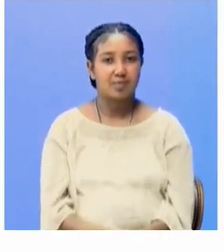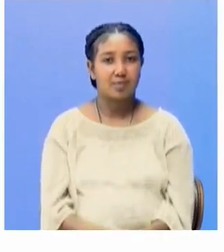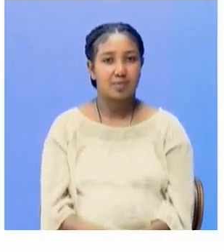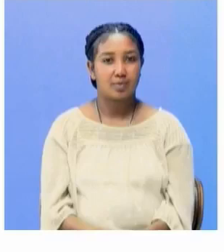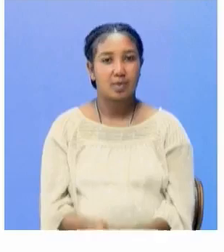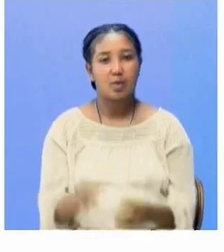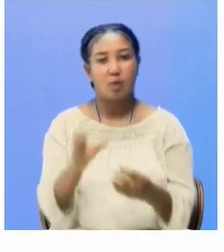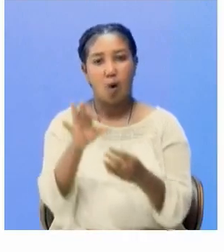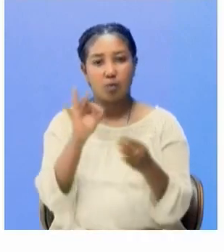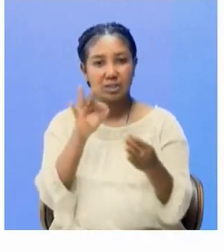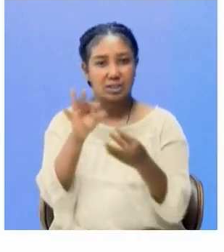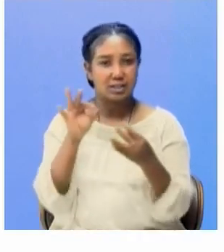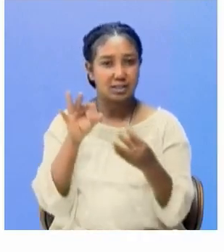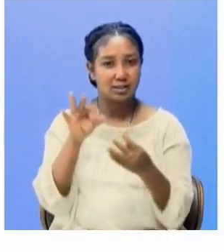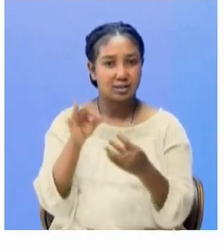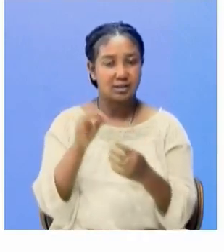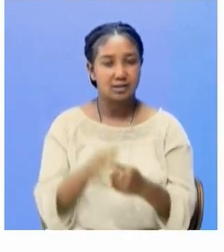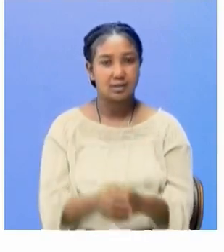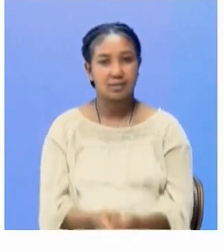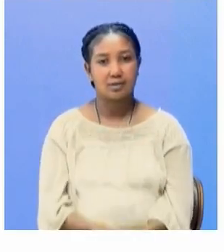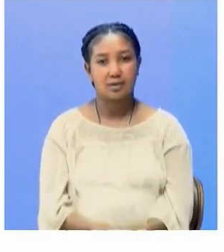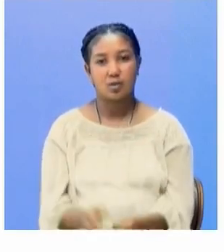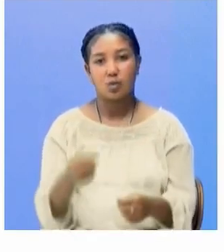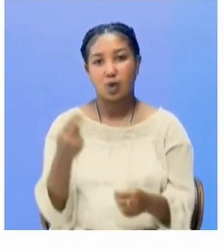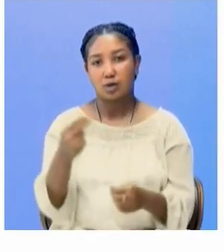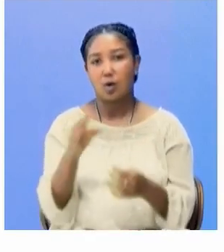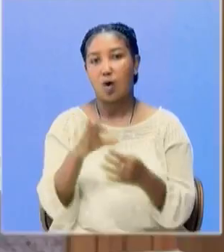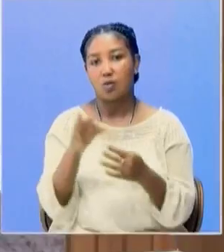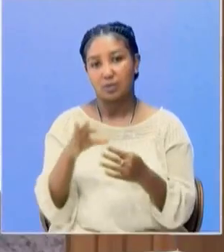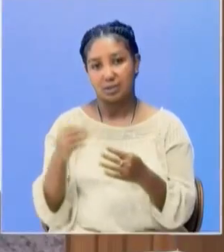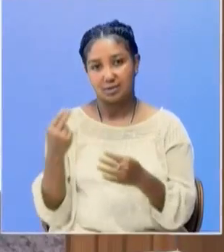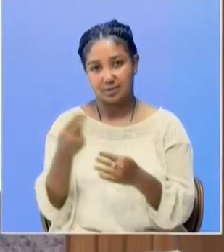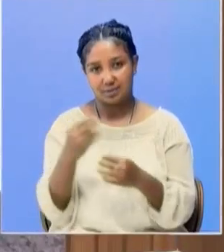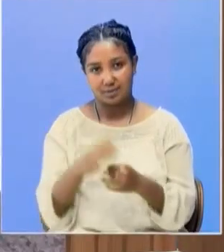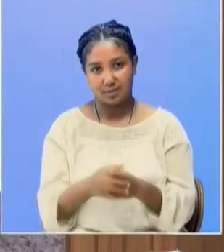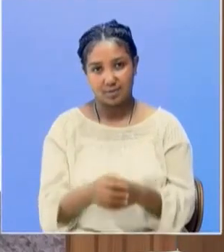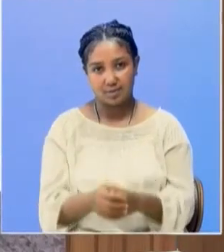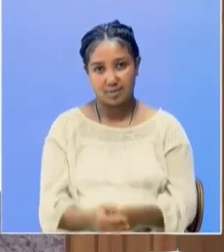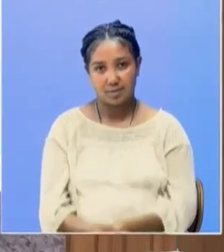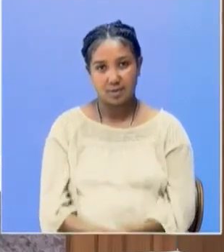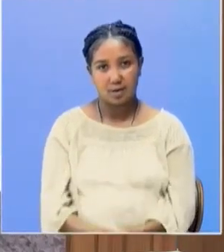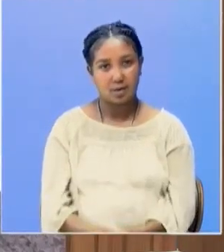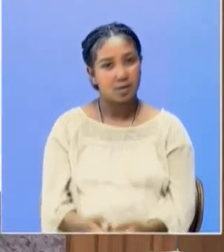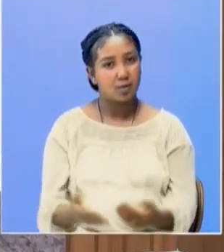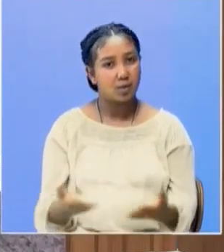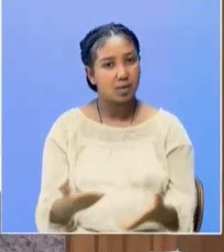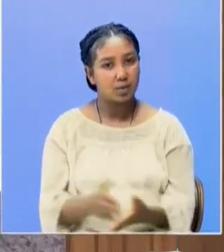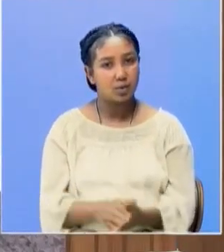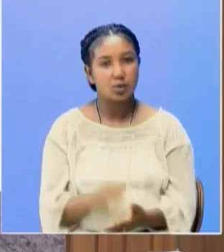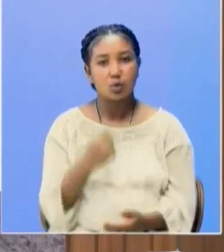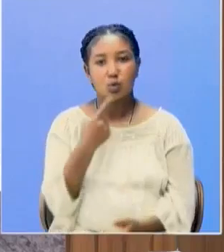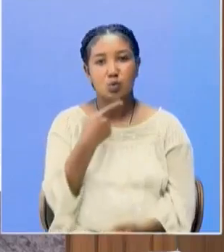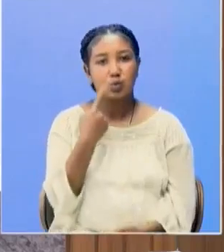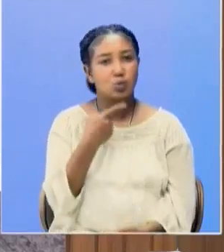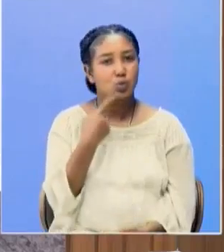For option. We can use it for option. What about